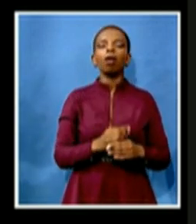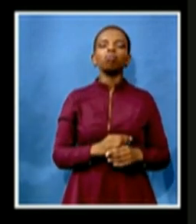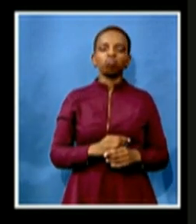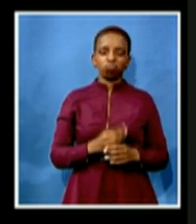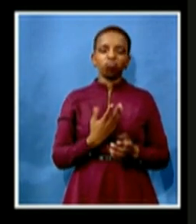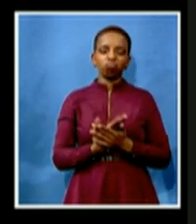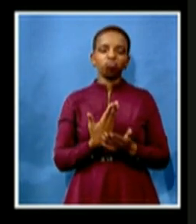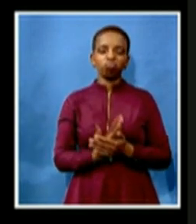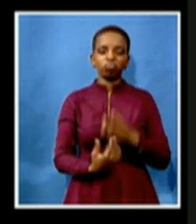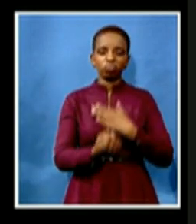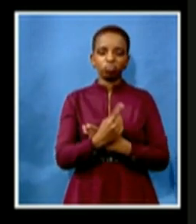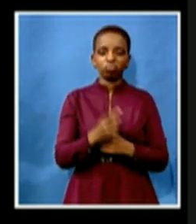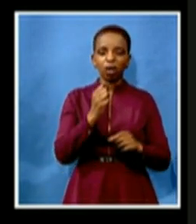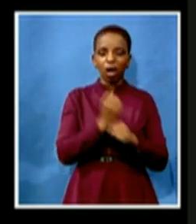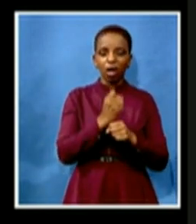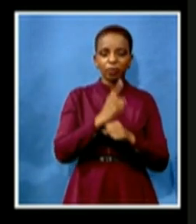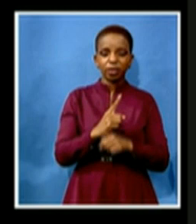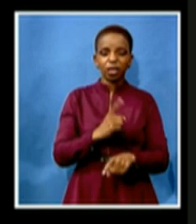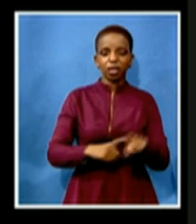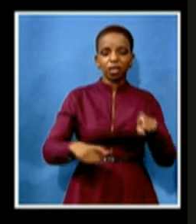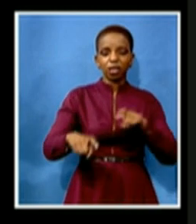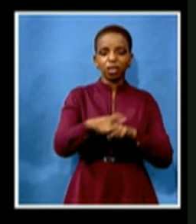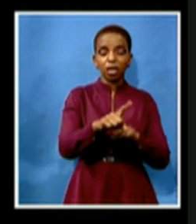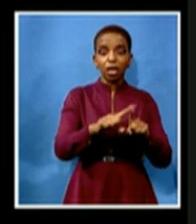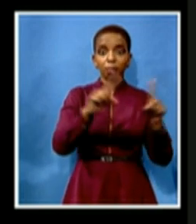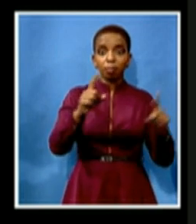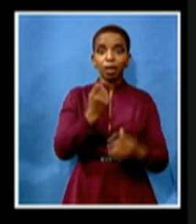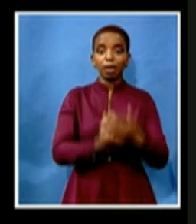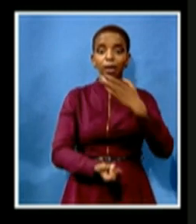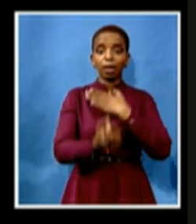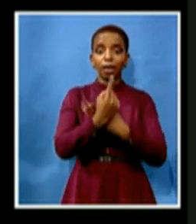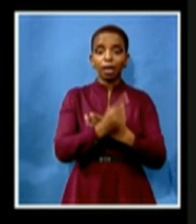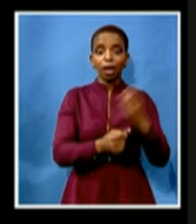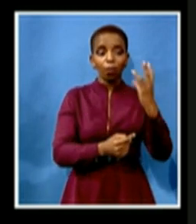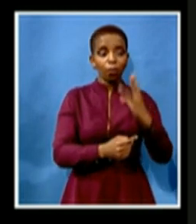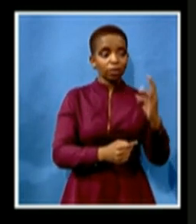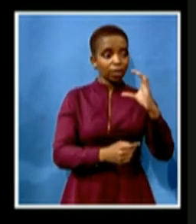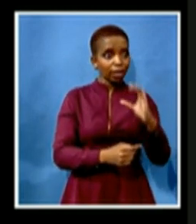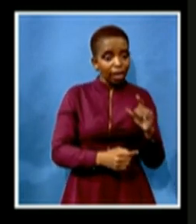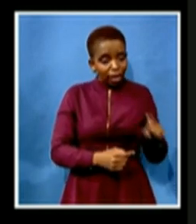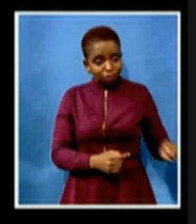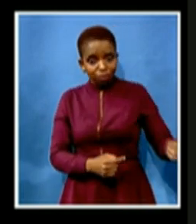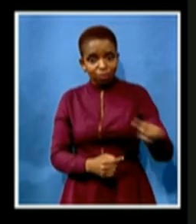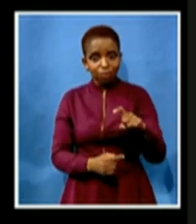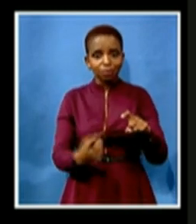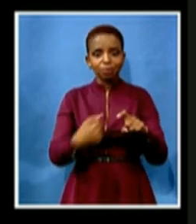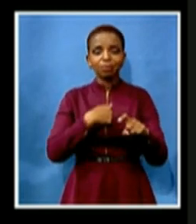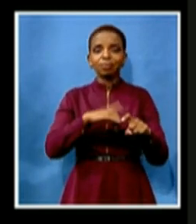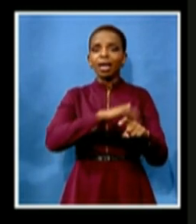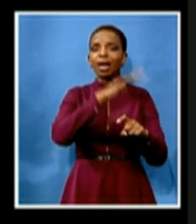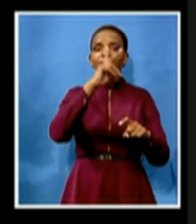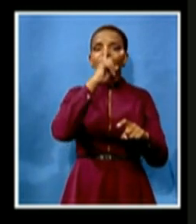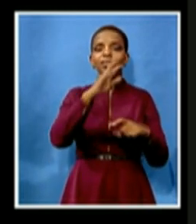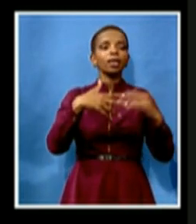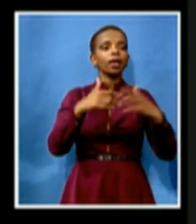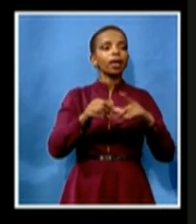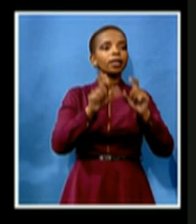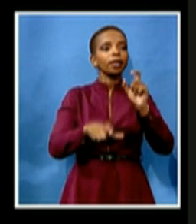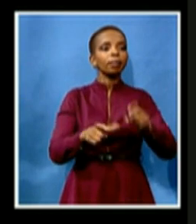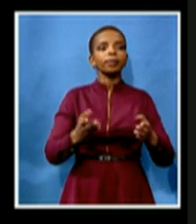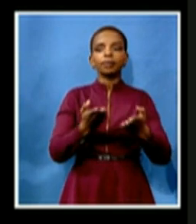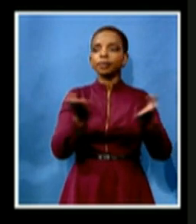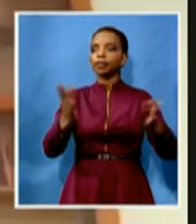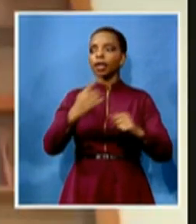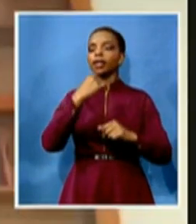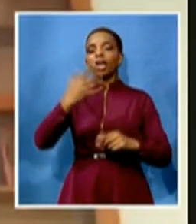the Western Cape. Now, I don't see anyone here who has actually come to us and said, we predicted and this is how it's happened.